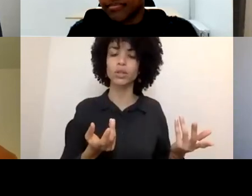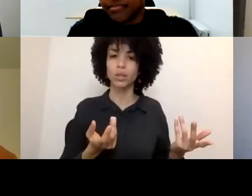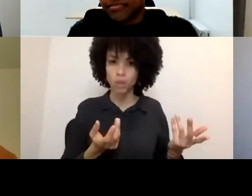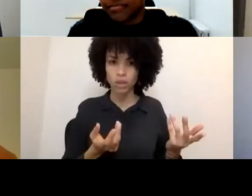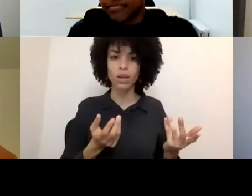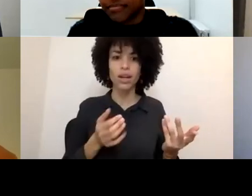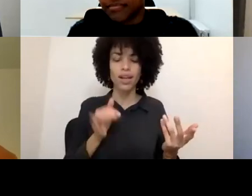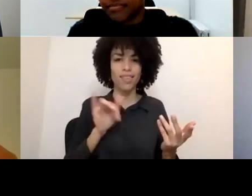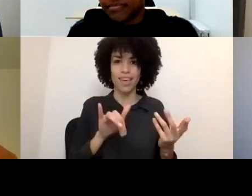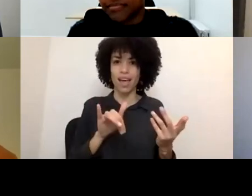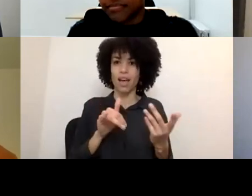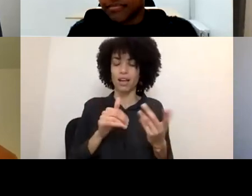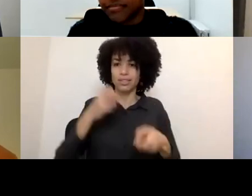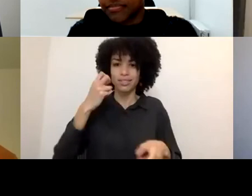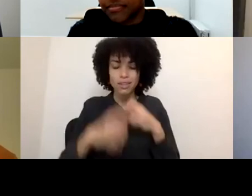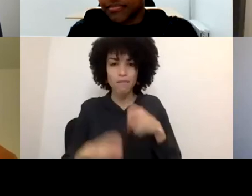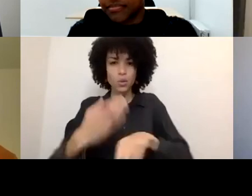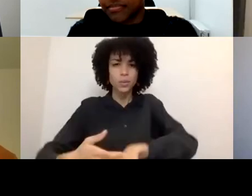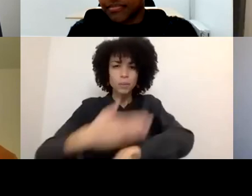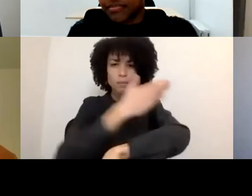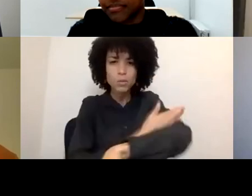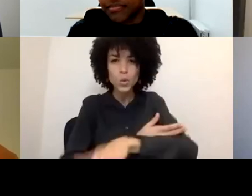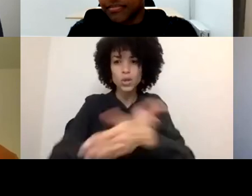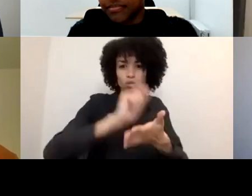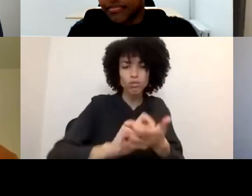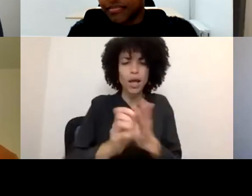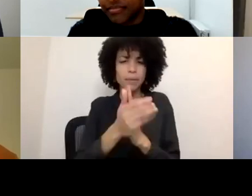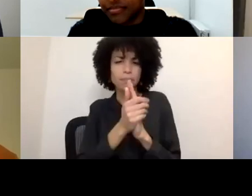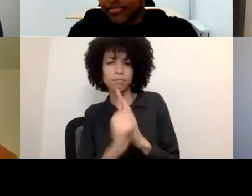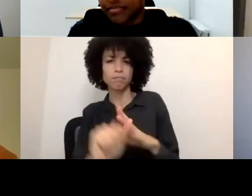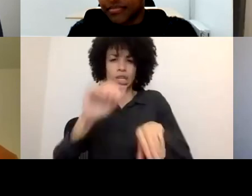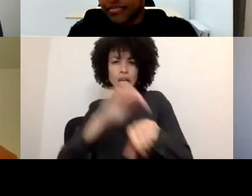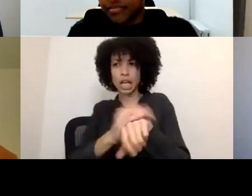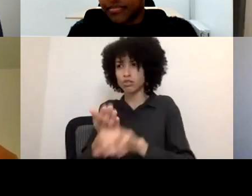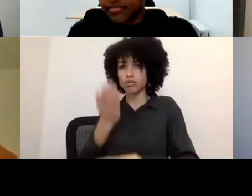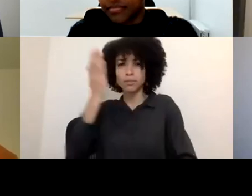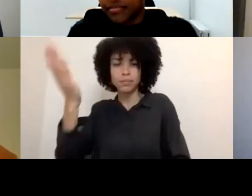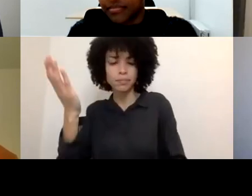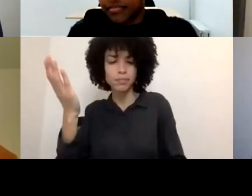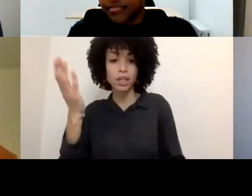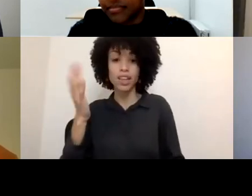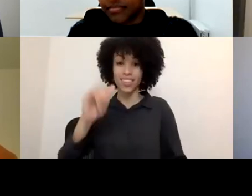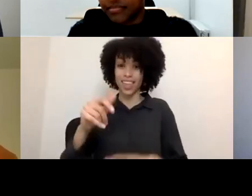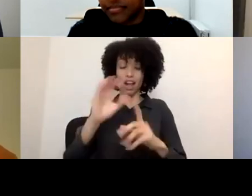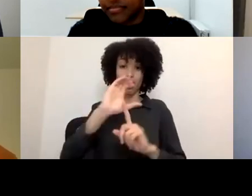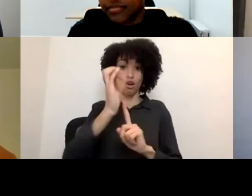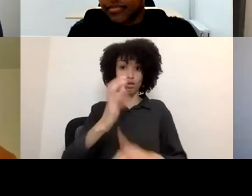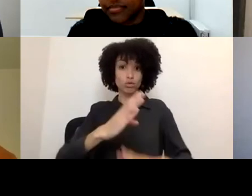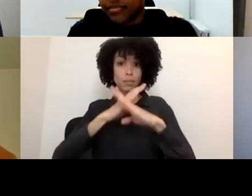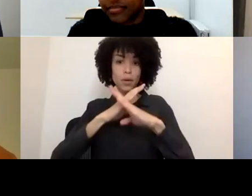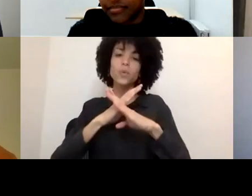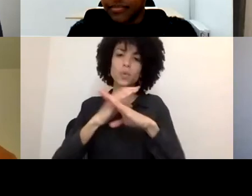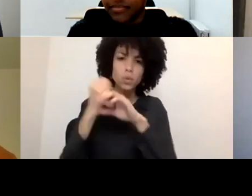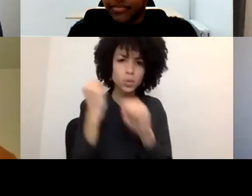to pass. So that's one thing. And the culture barrier is also great because, as I said before,